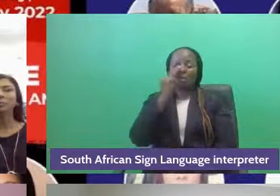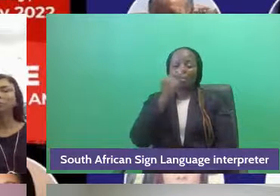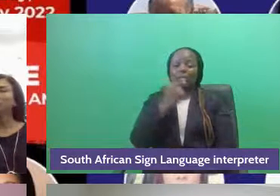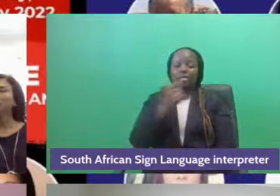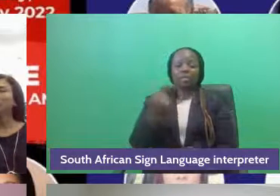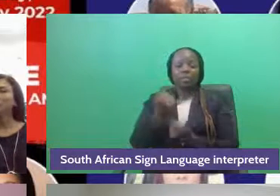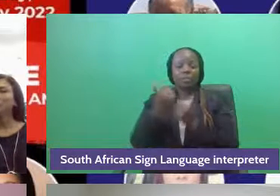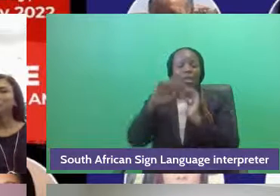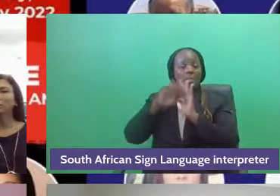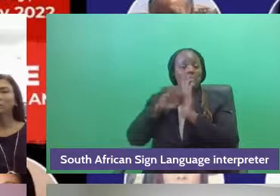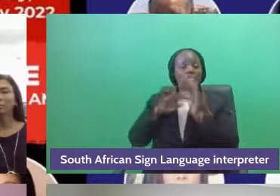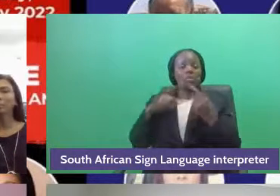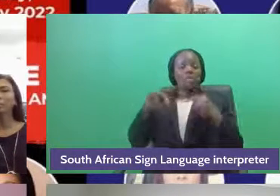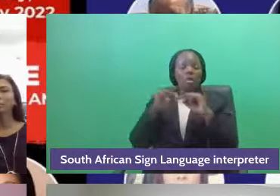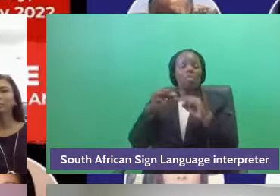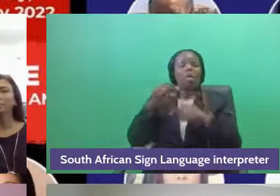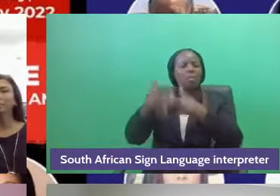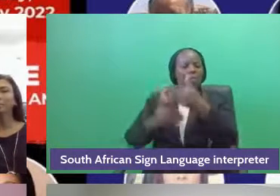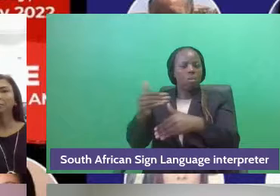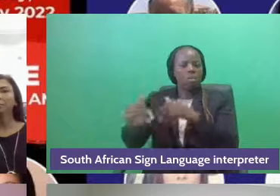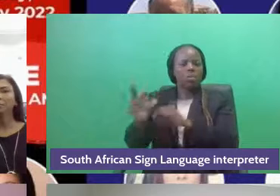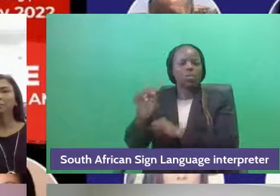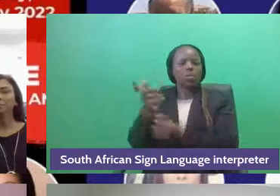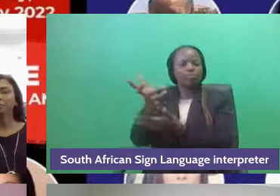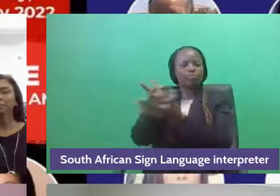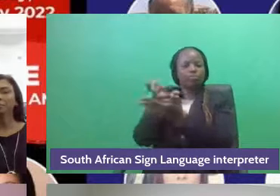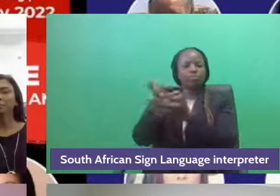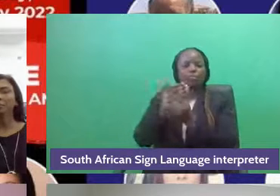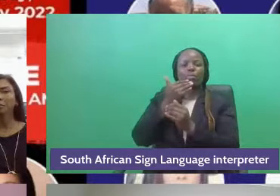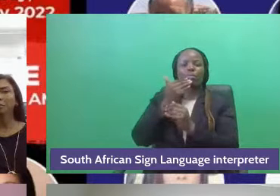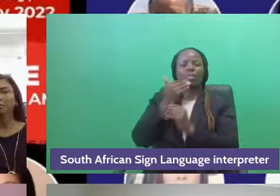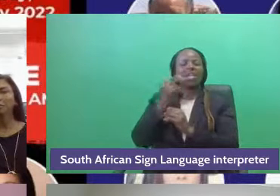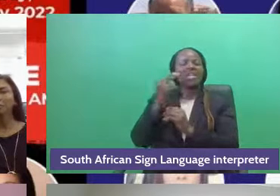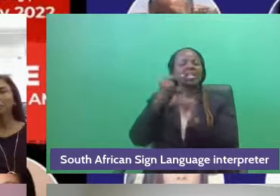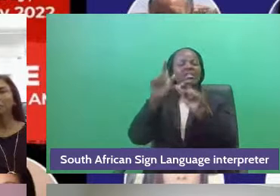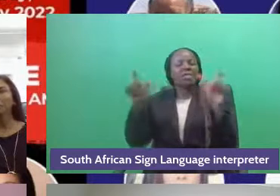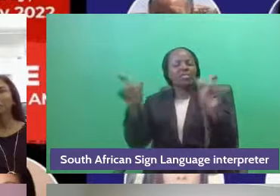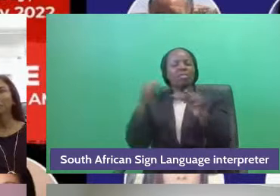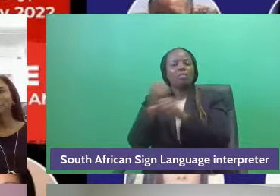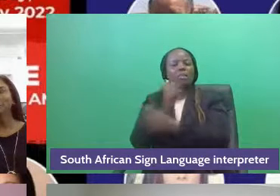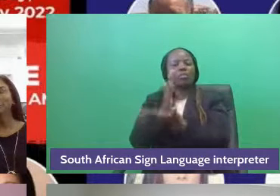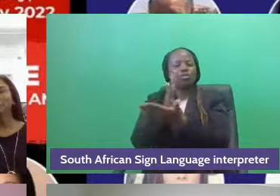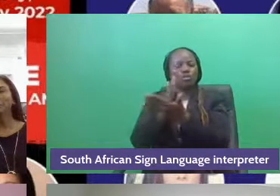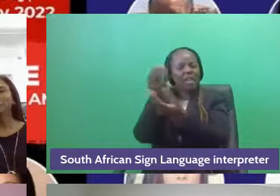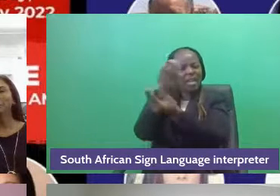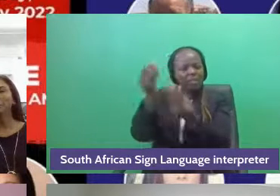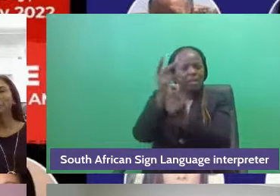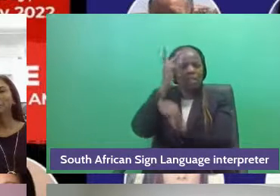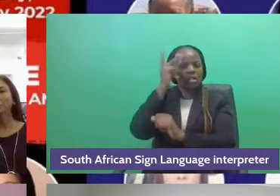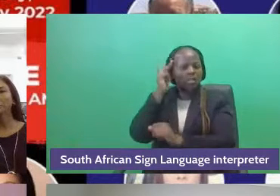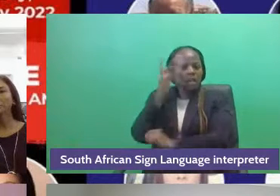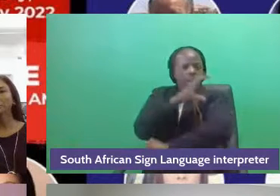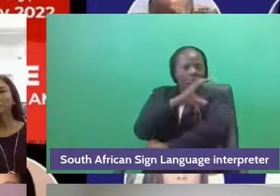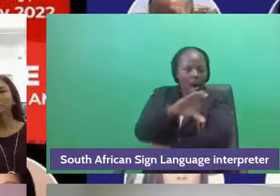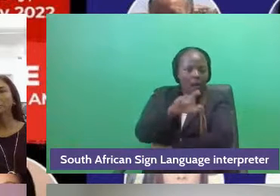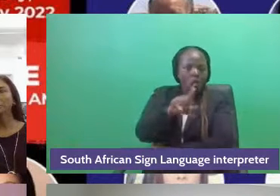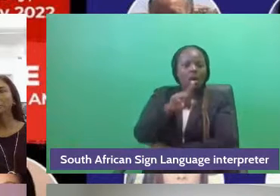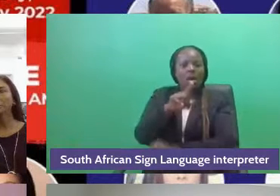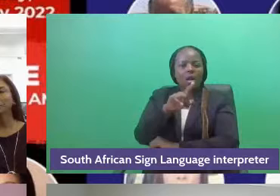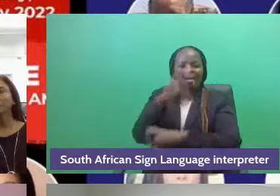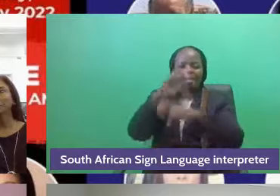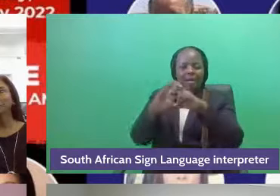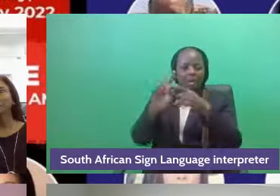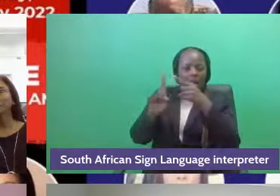we facilitate that process of engaging with the deaf in terms of giving them information and knowledge that they require and that